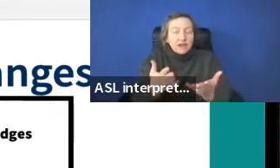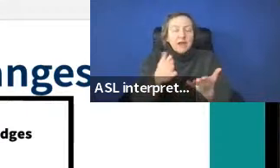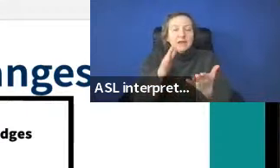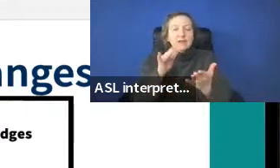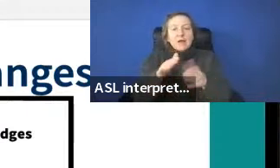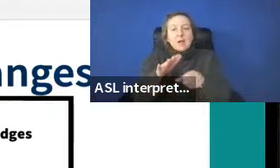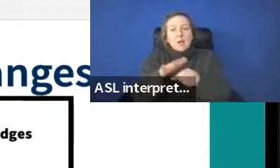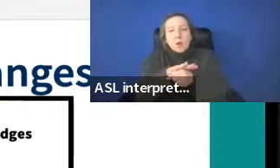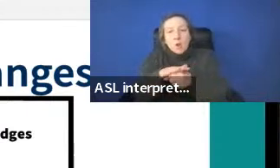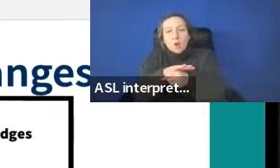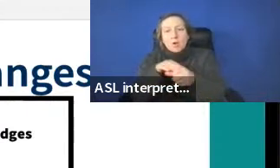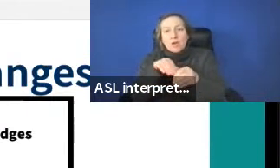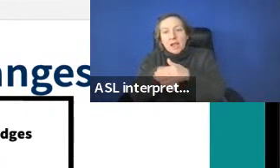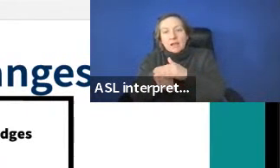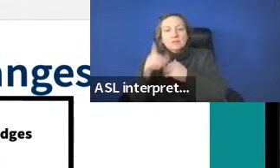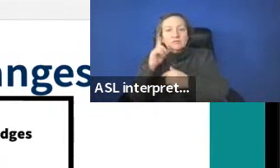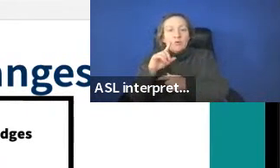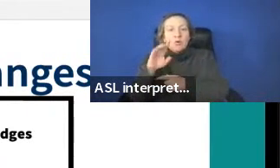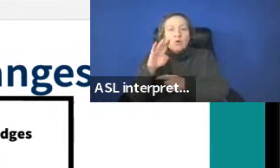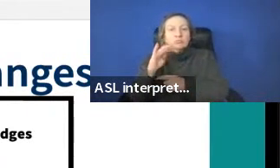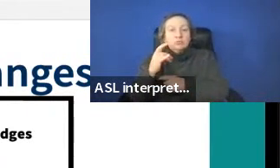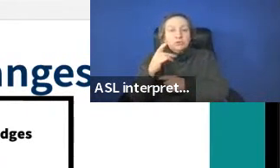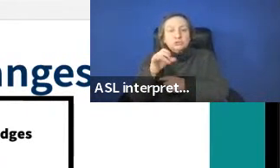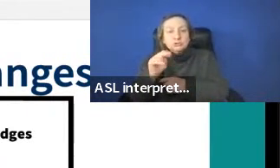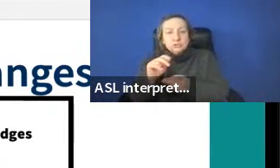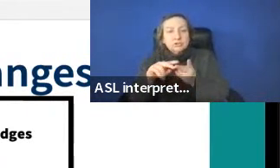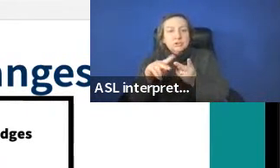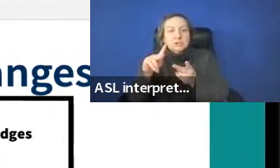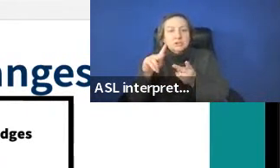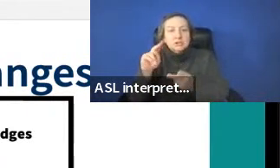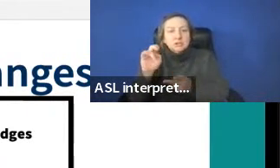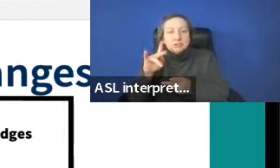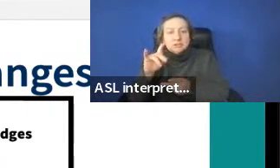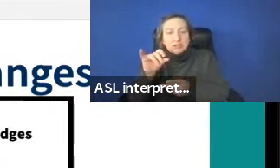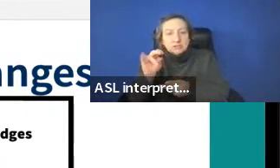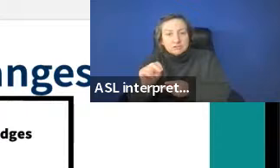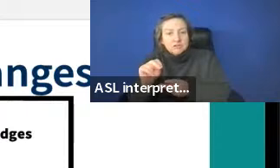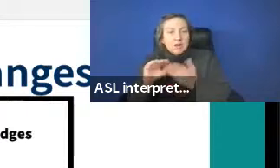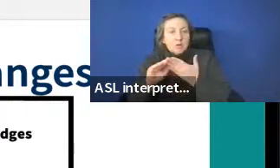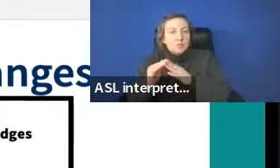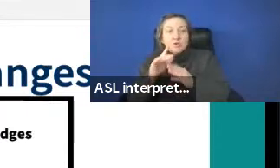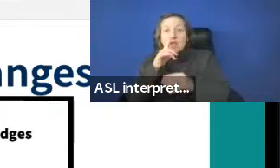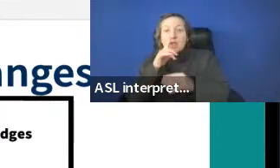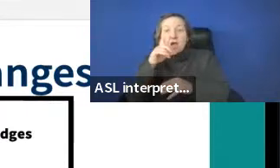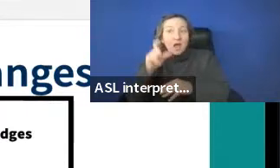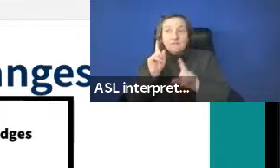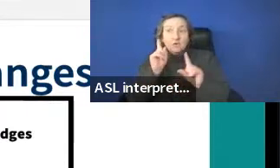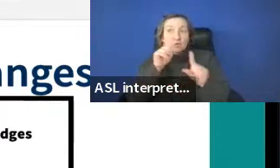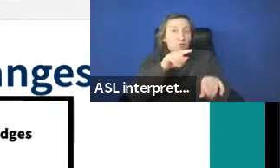Canton communities without needing to access I-5 or MLK.